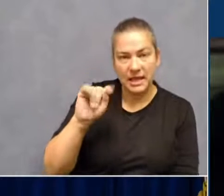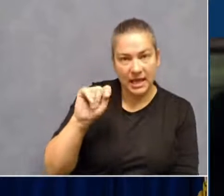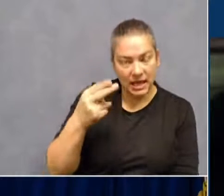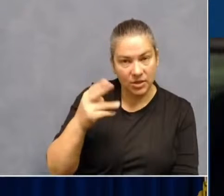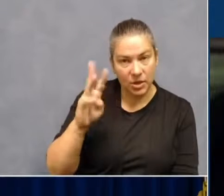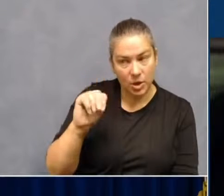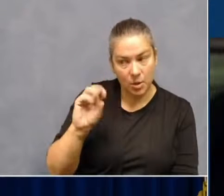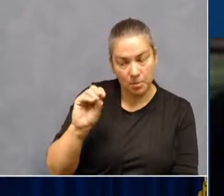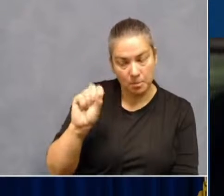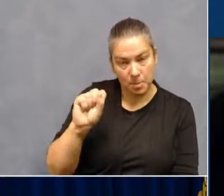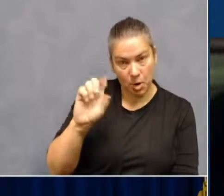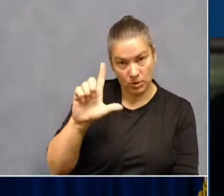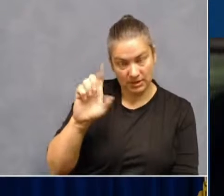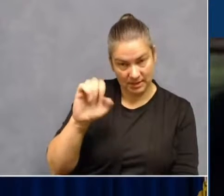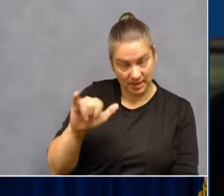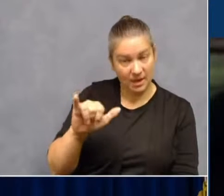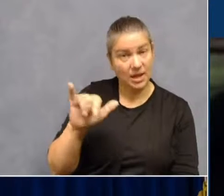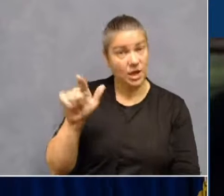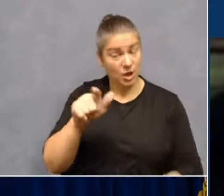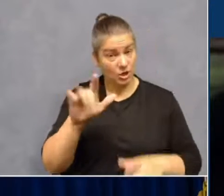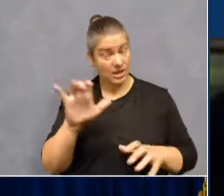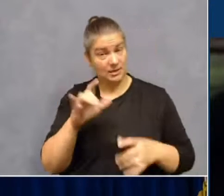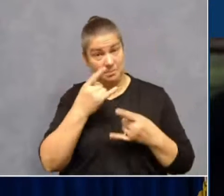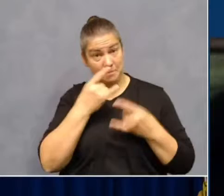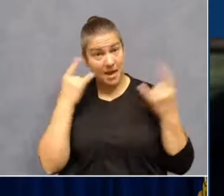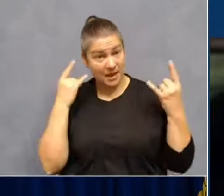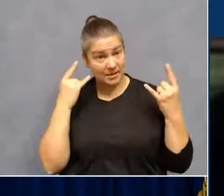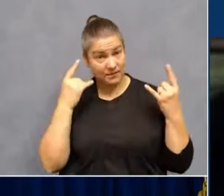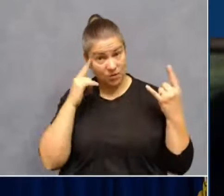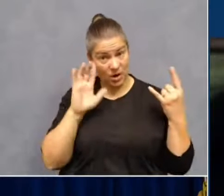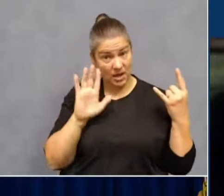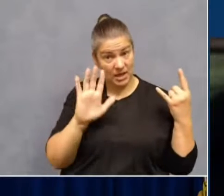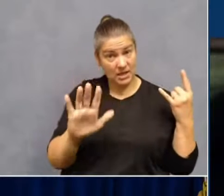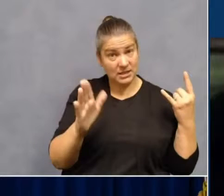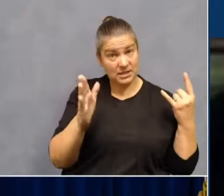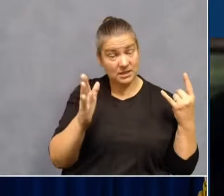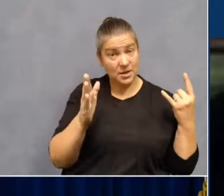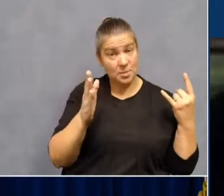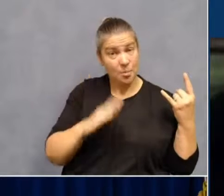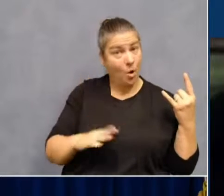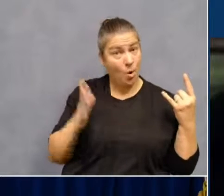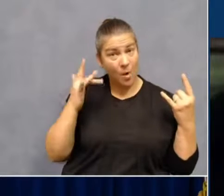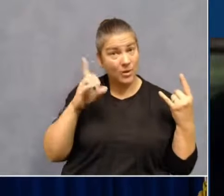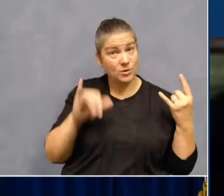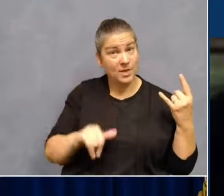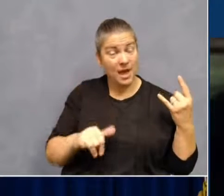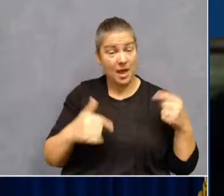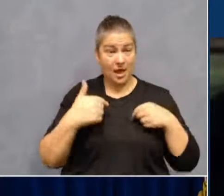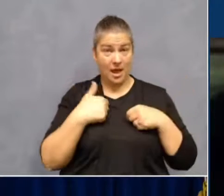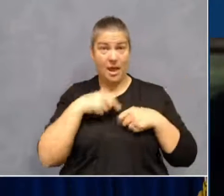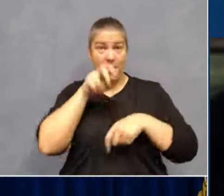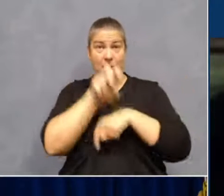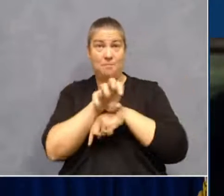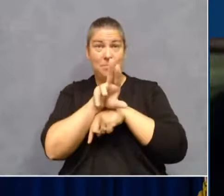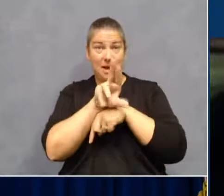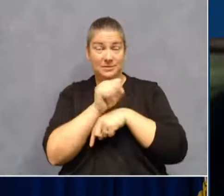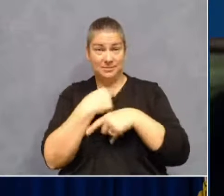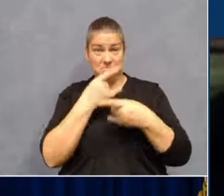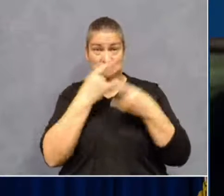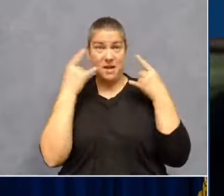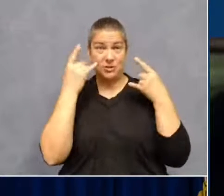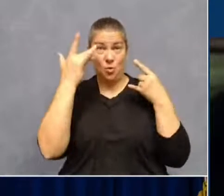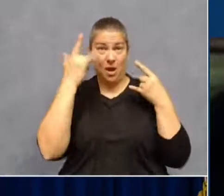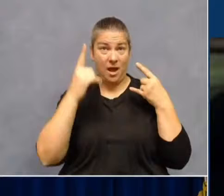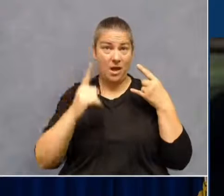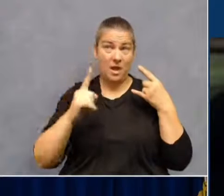his part to keep those that sit behind me safe. On my bus, they become my kids, and they are